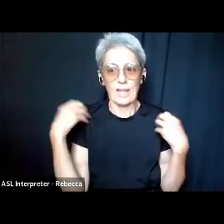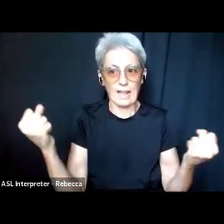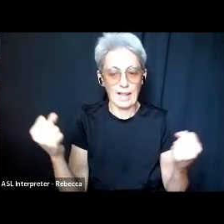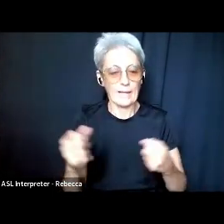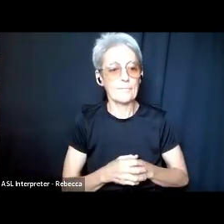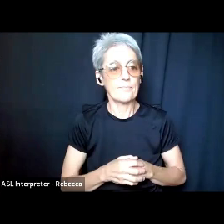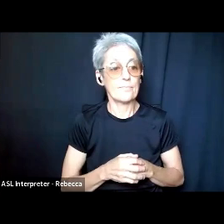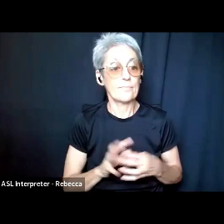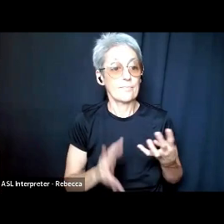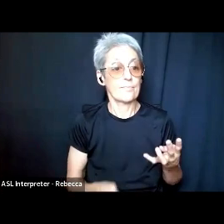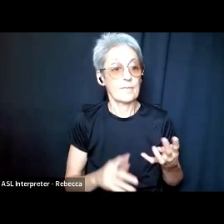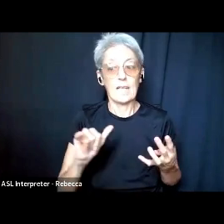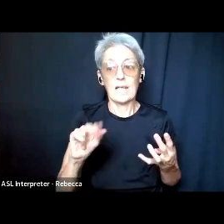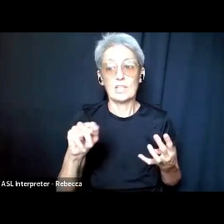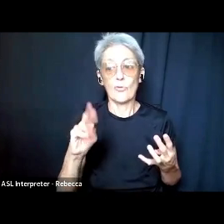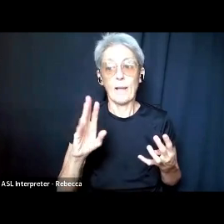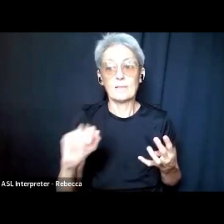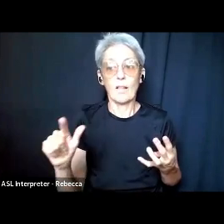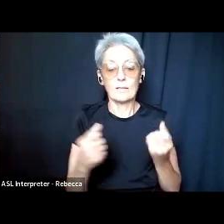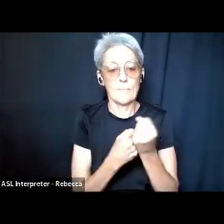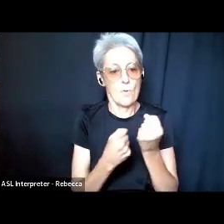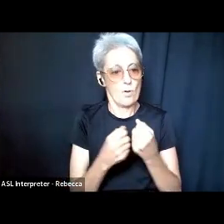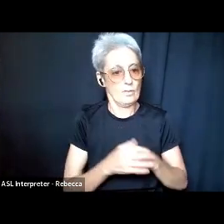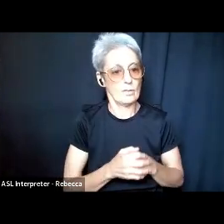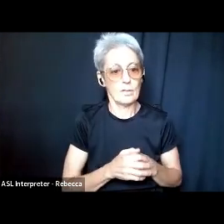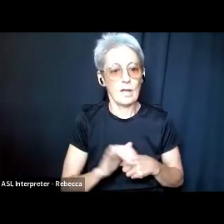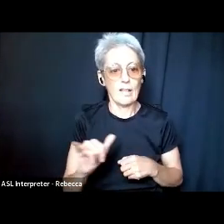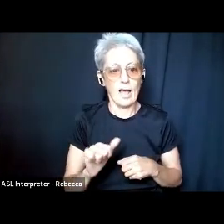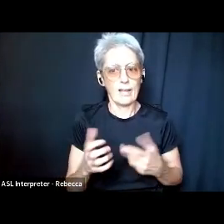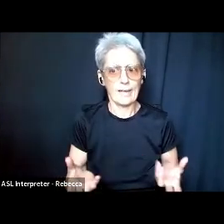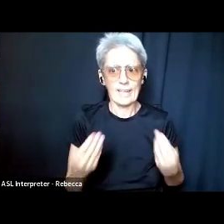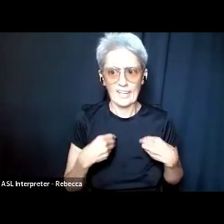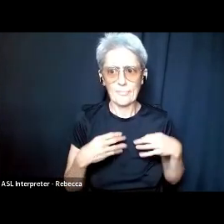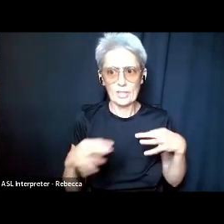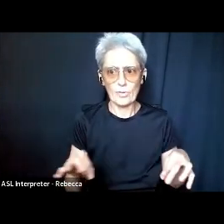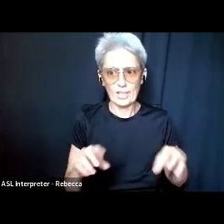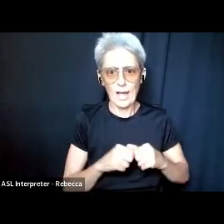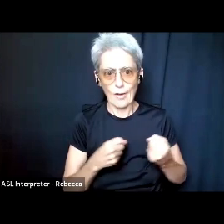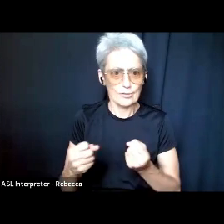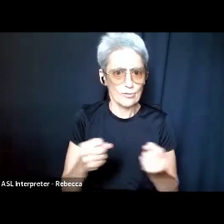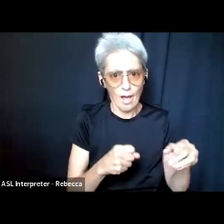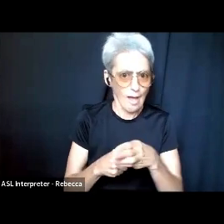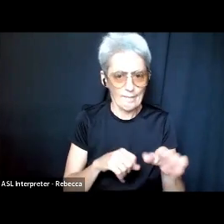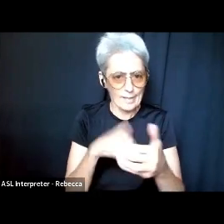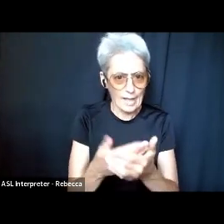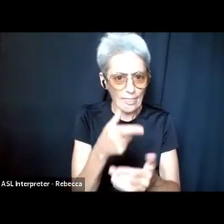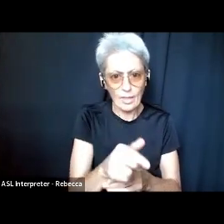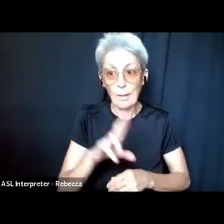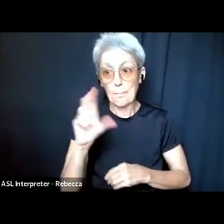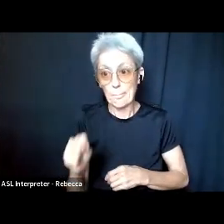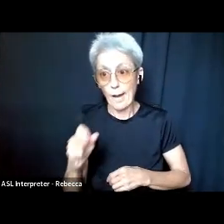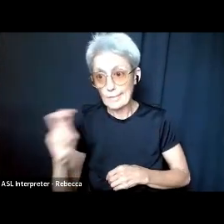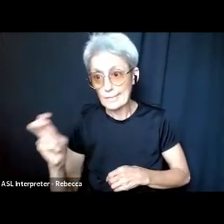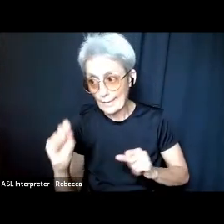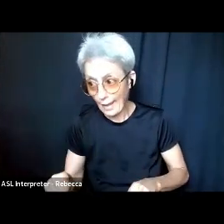support, helping with, what are the directions to this place? How do I get there? Is there a bus line, et cetera, just the practical